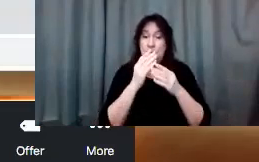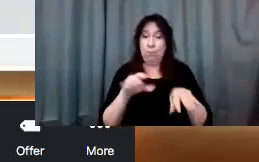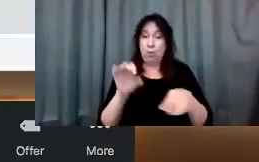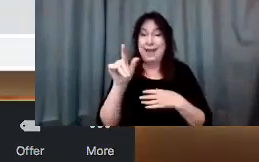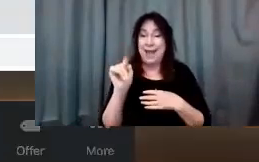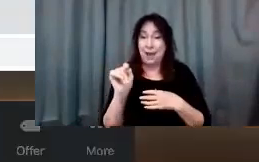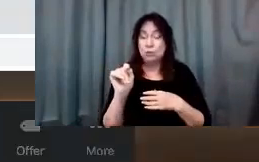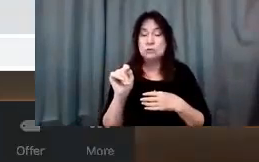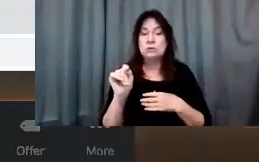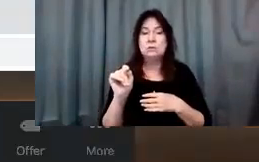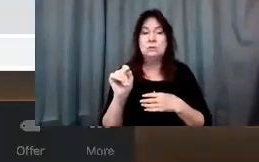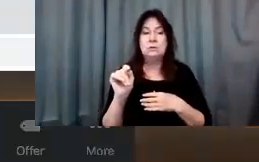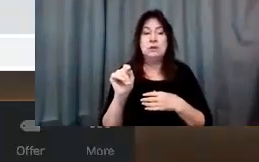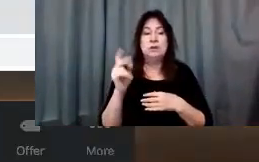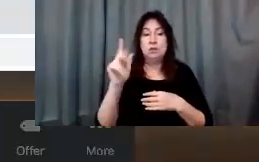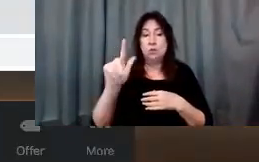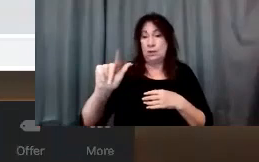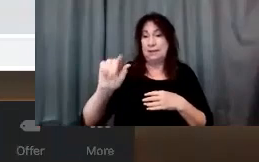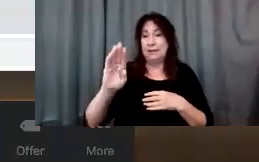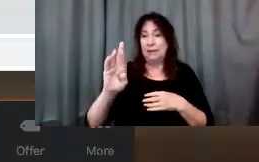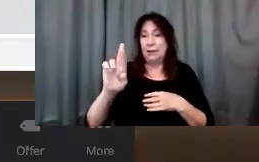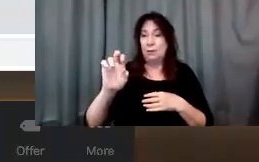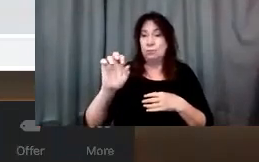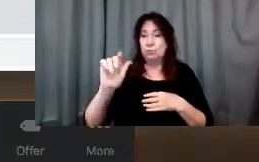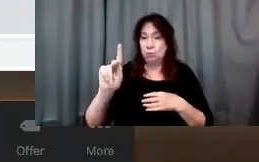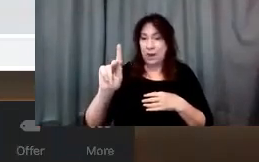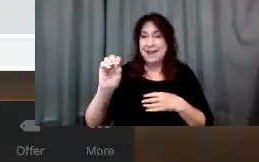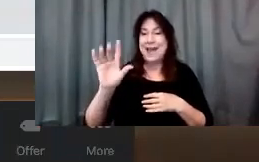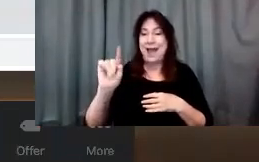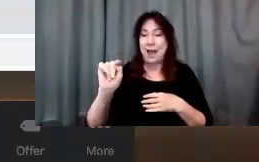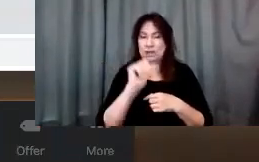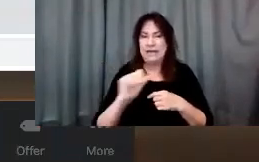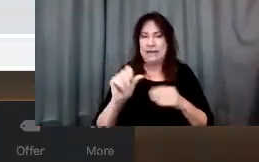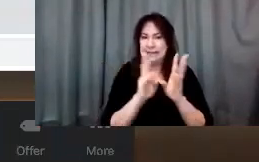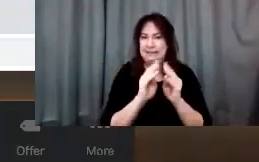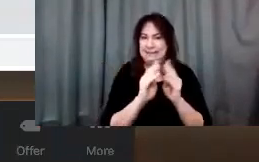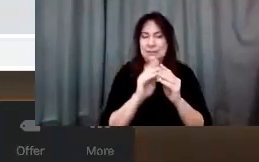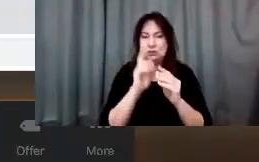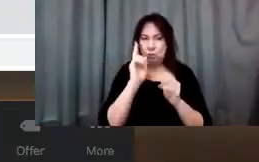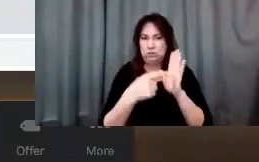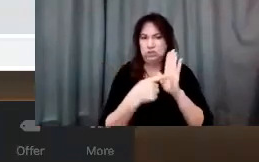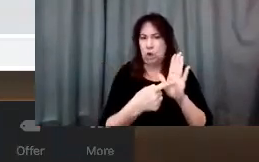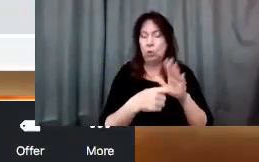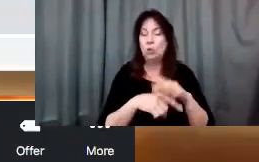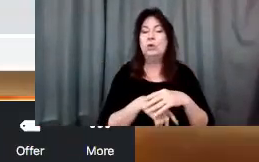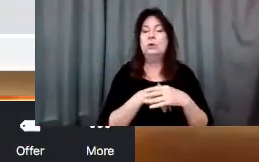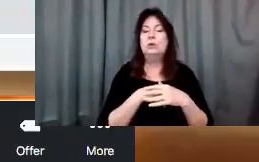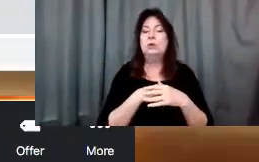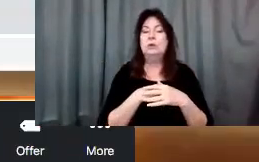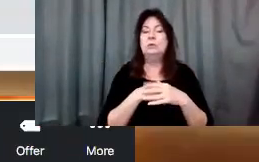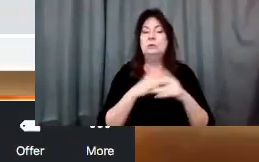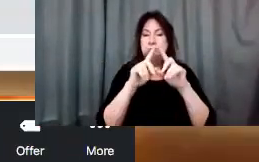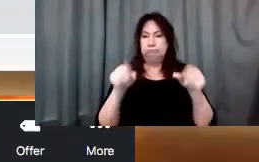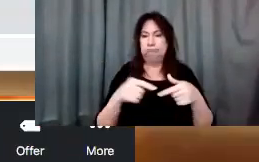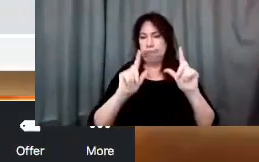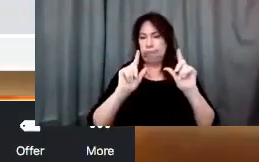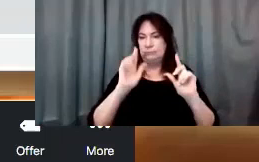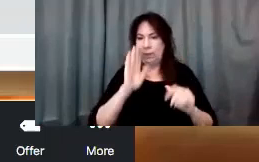toolbar, you'll click breakouts and any breakouts pertaining to that session will appear in the window on the screen.